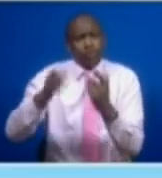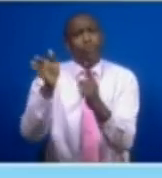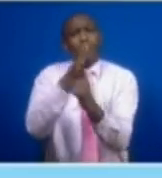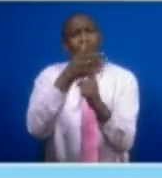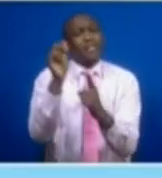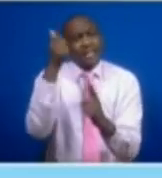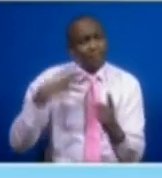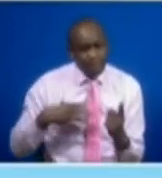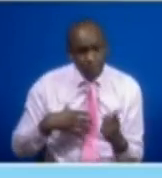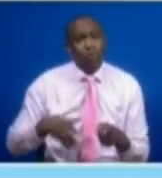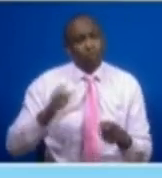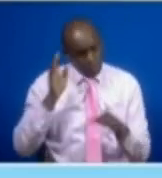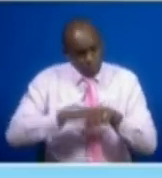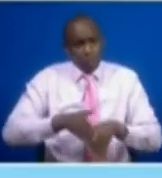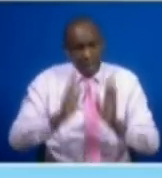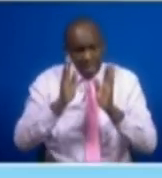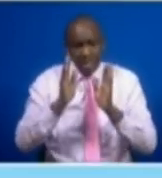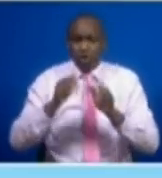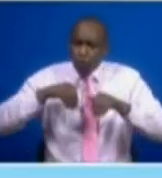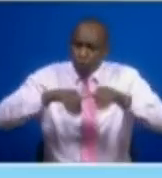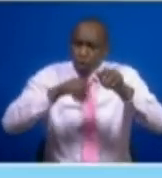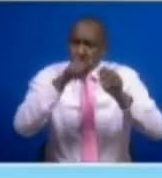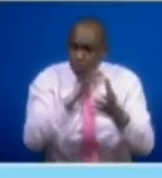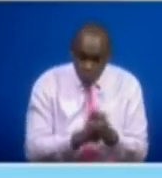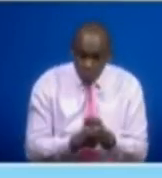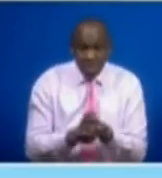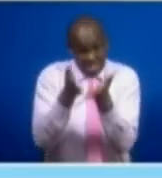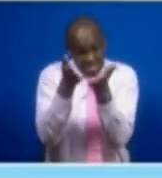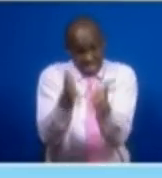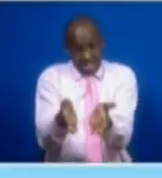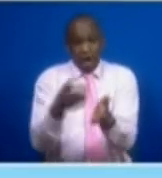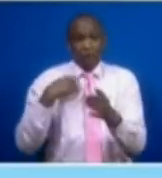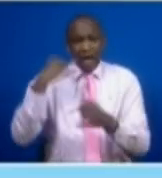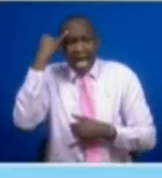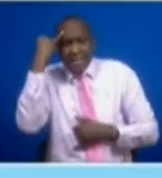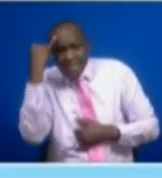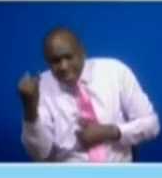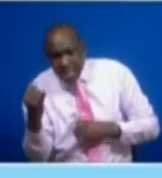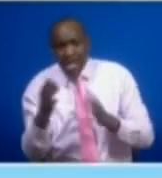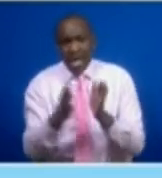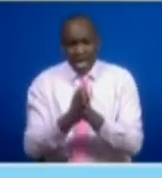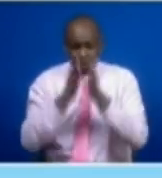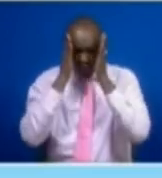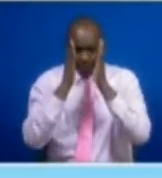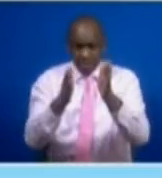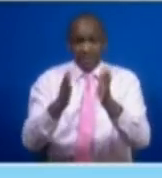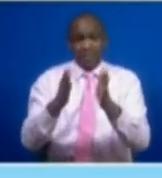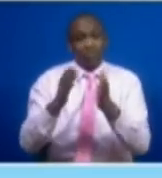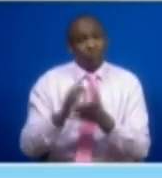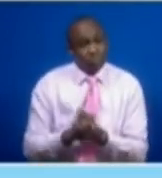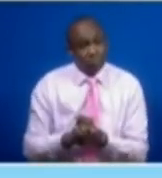Kenyans to come with you on a platform of ideology and a commitment to